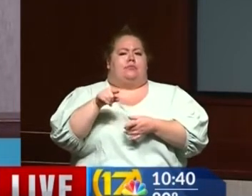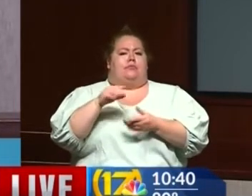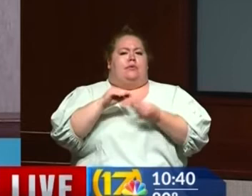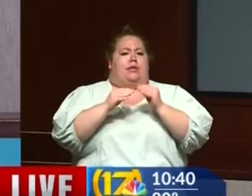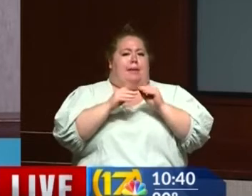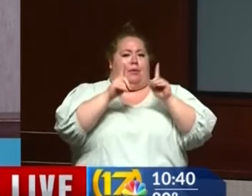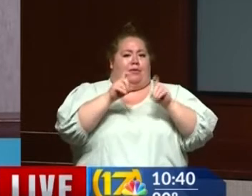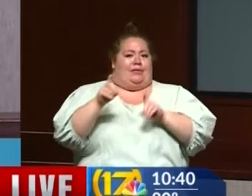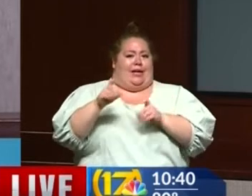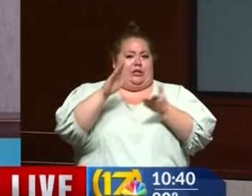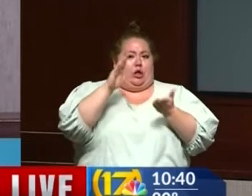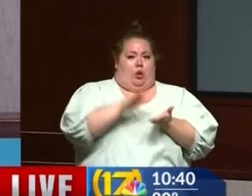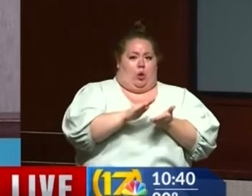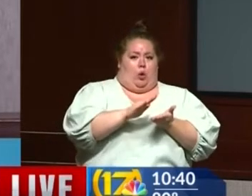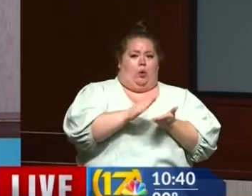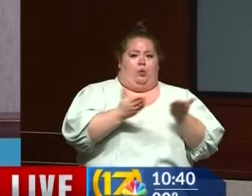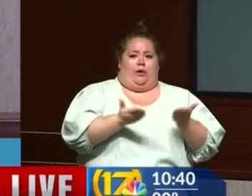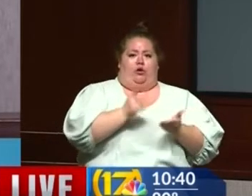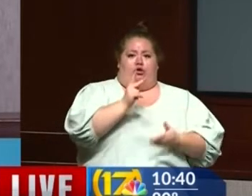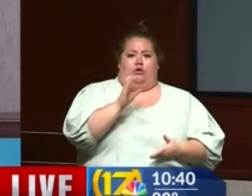taking place in Kern County.